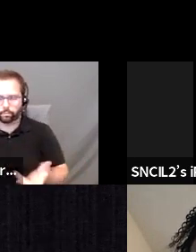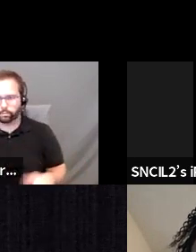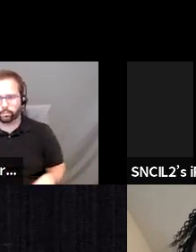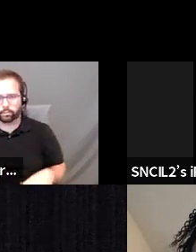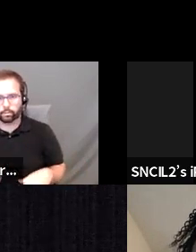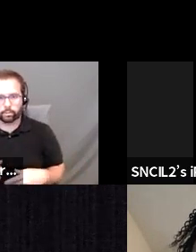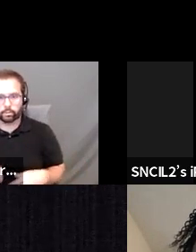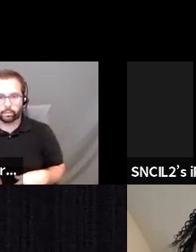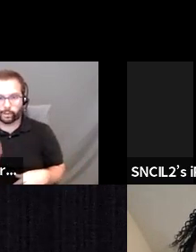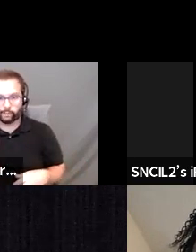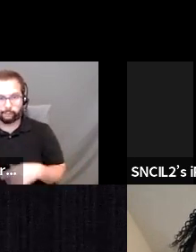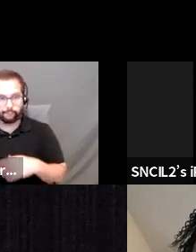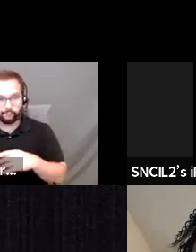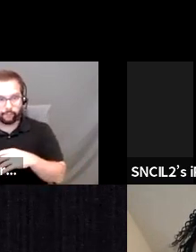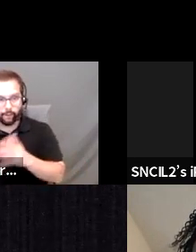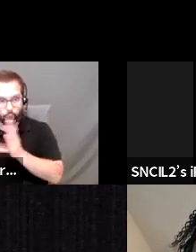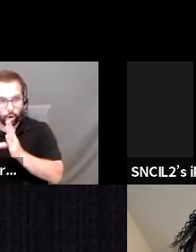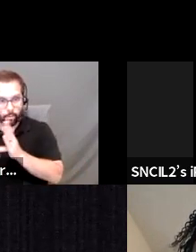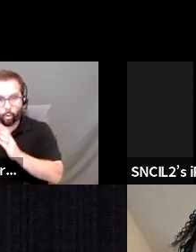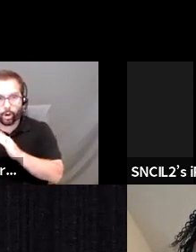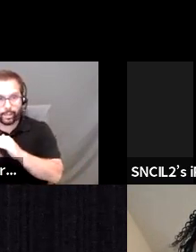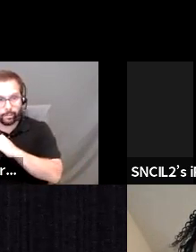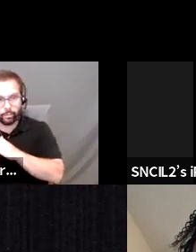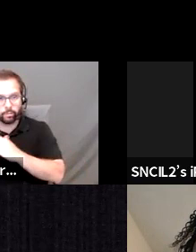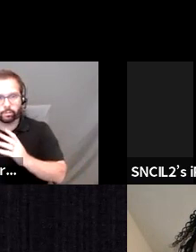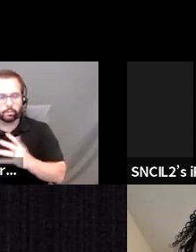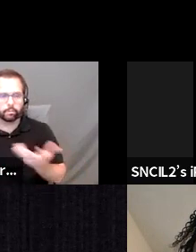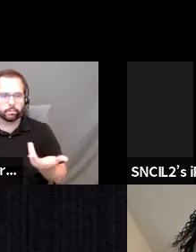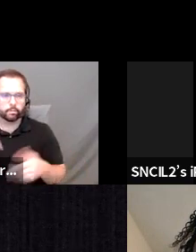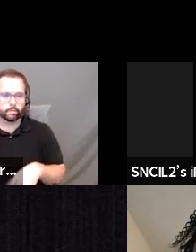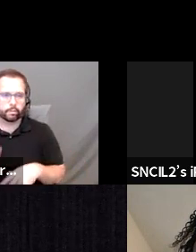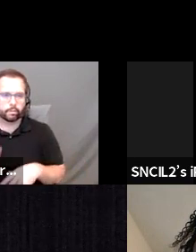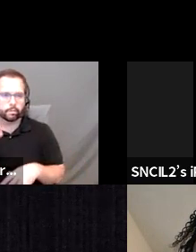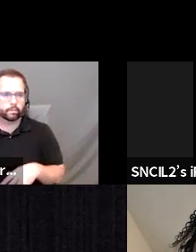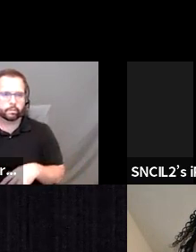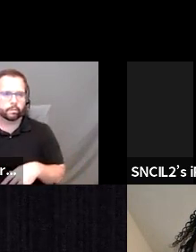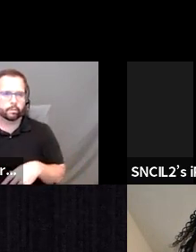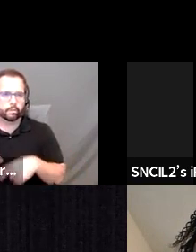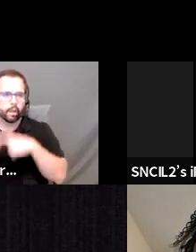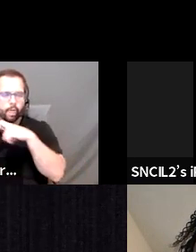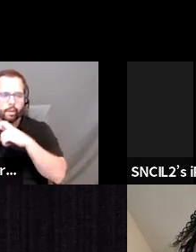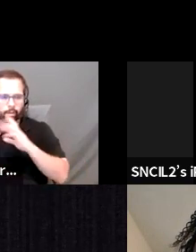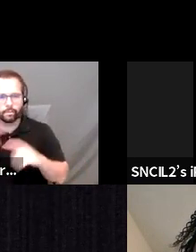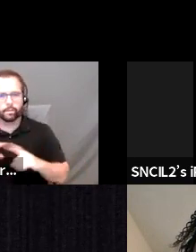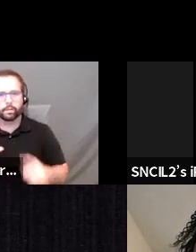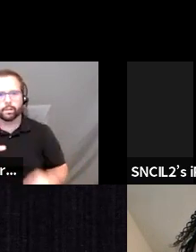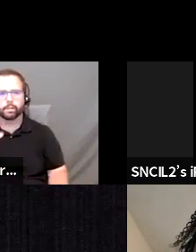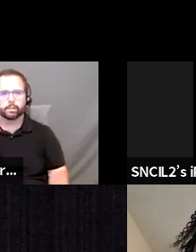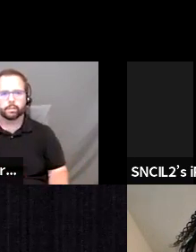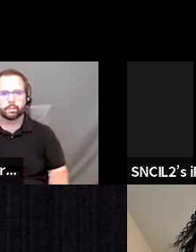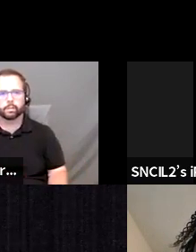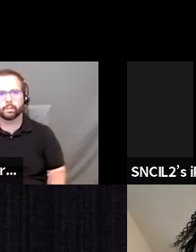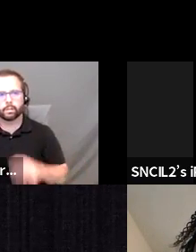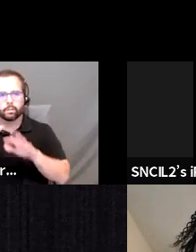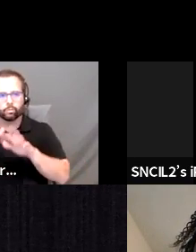accessible. That's a whole nother conversation. But what Cindy wrote, I think everyone at Life would probably say the same thing. And